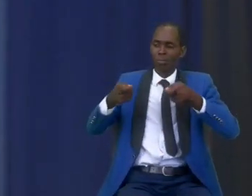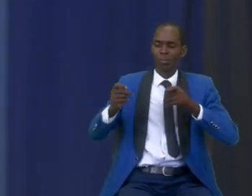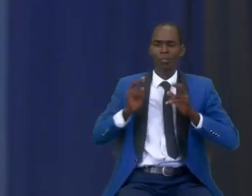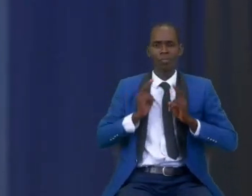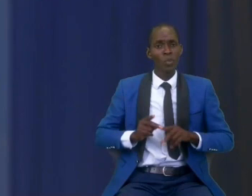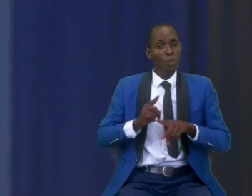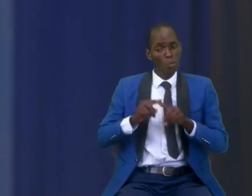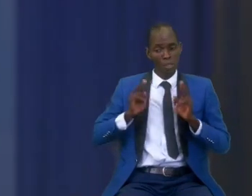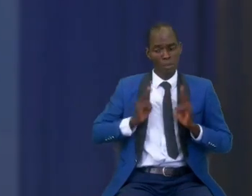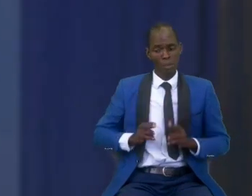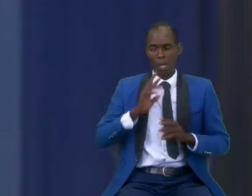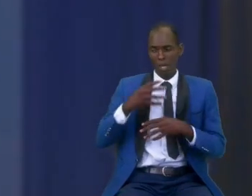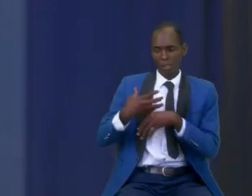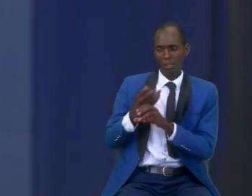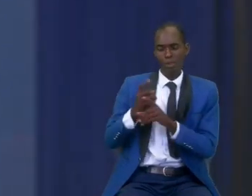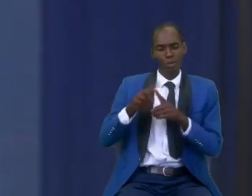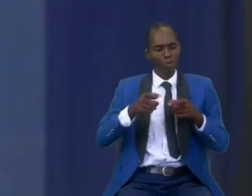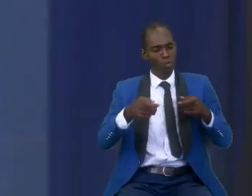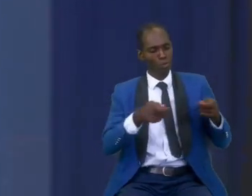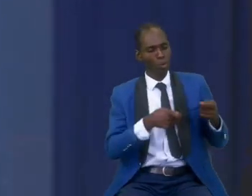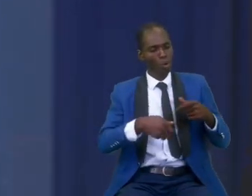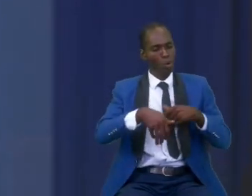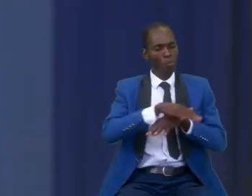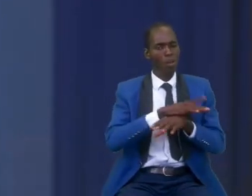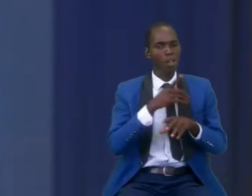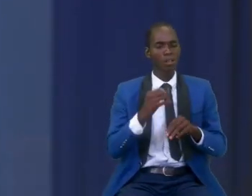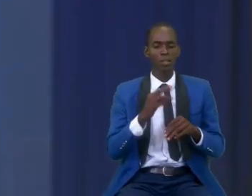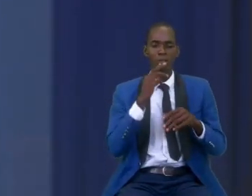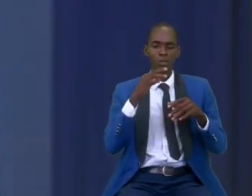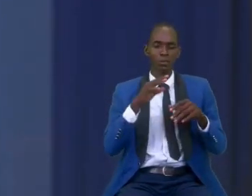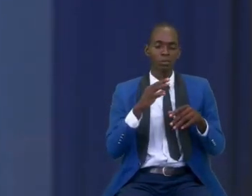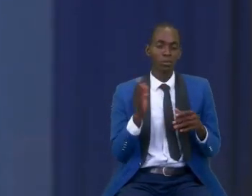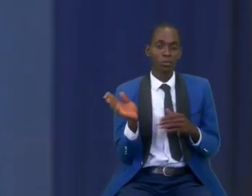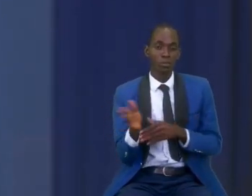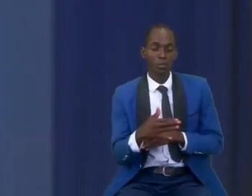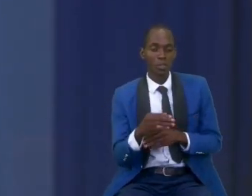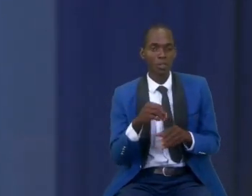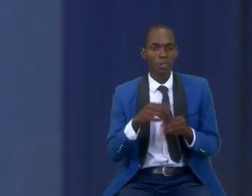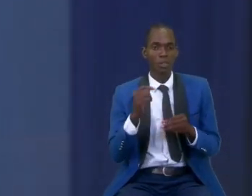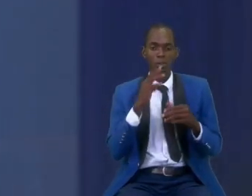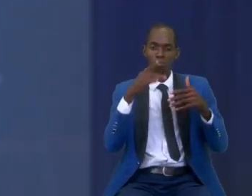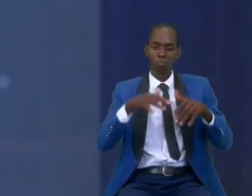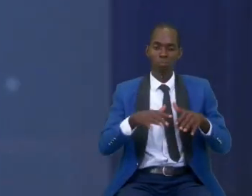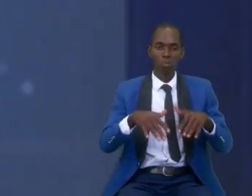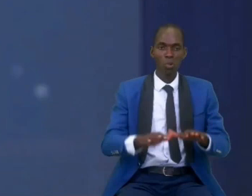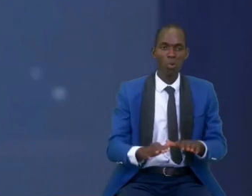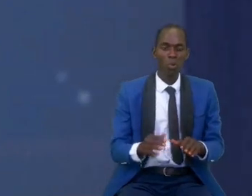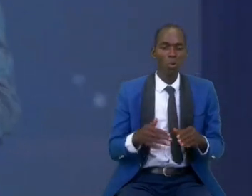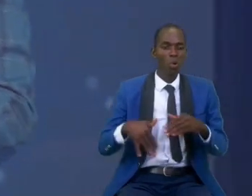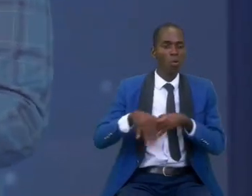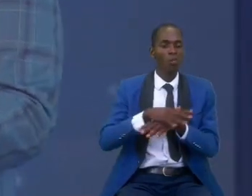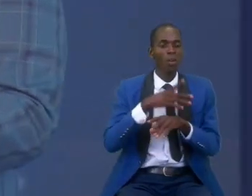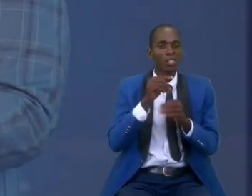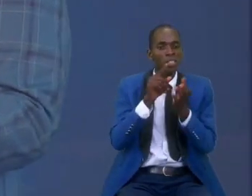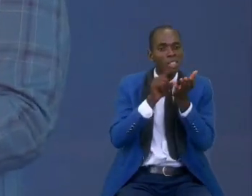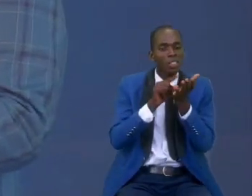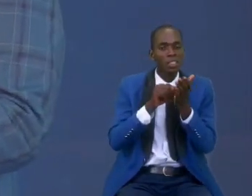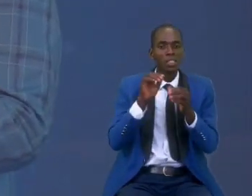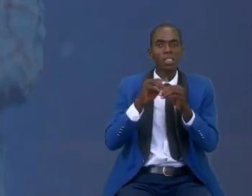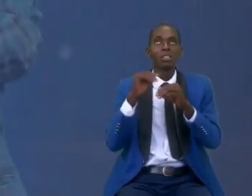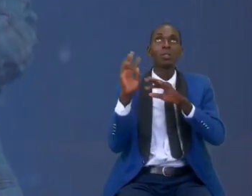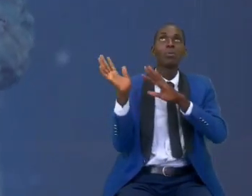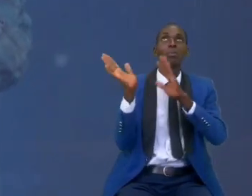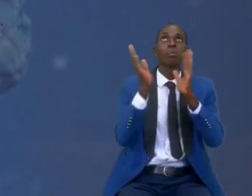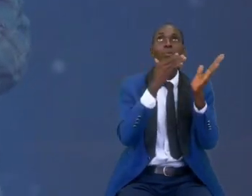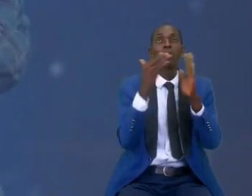sea, over the fowl of the air, over the cattle, and over all the